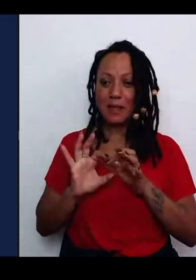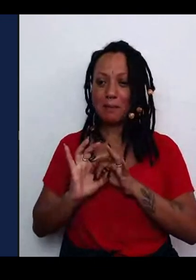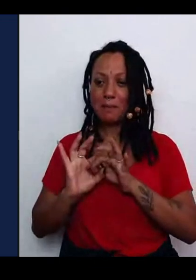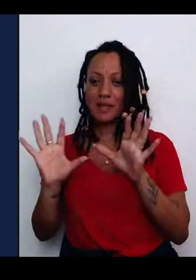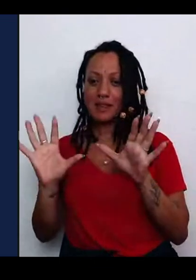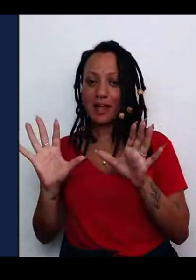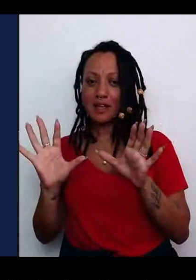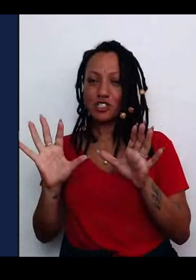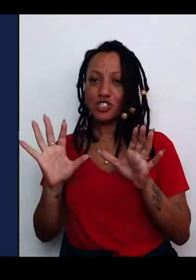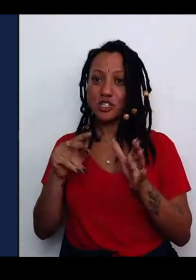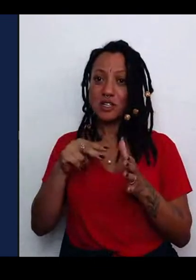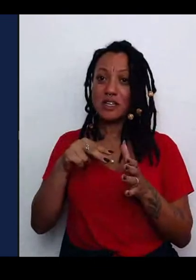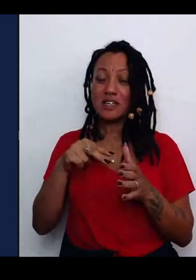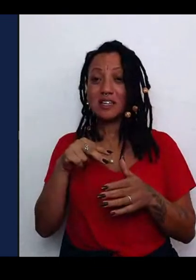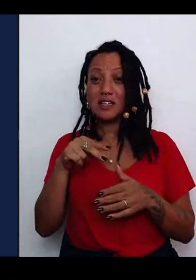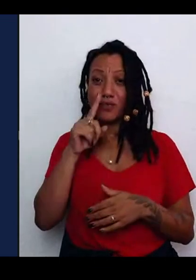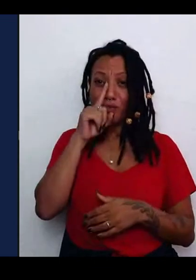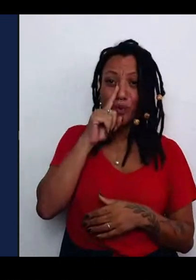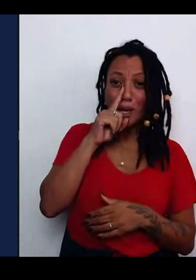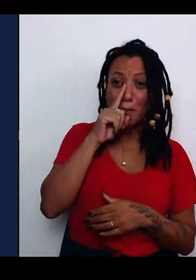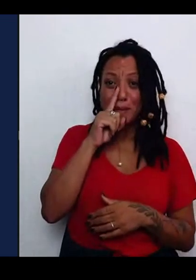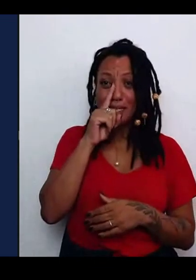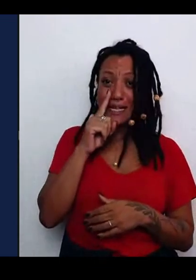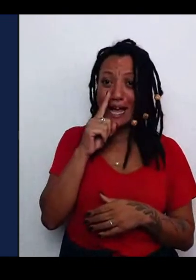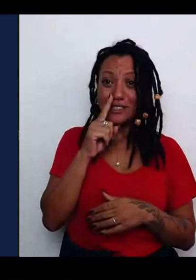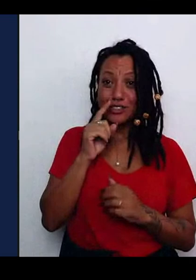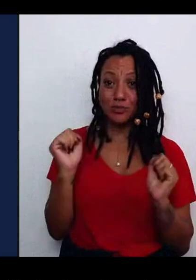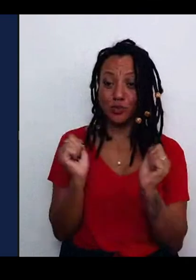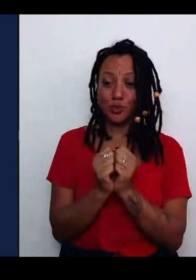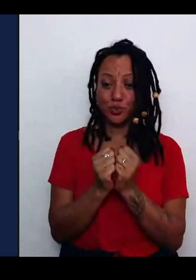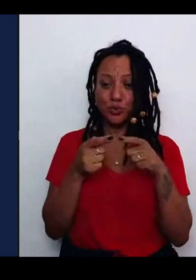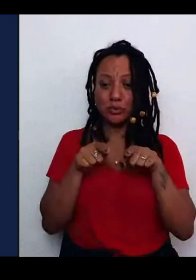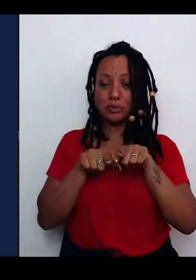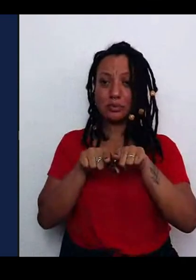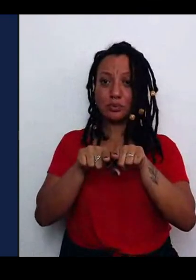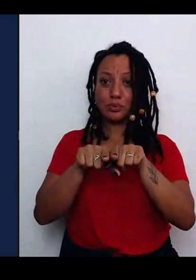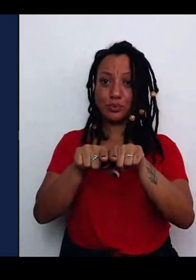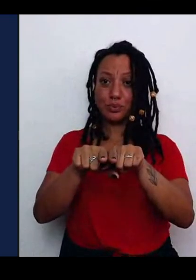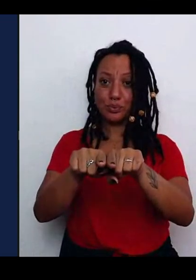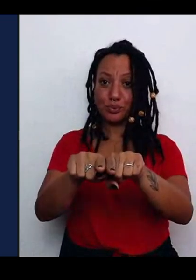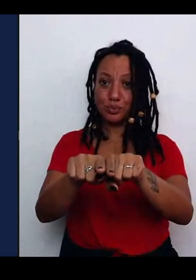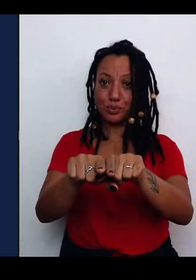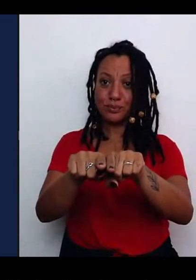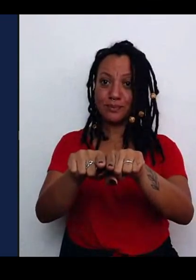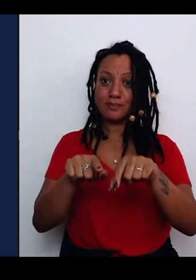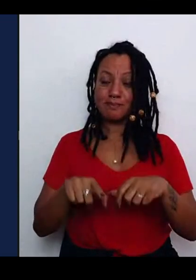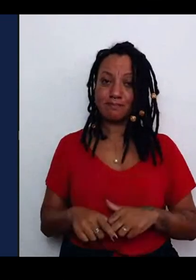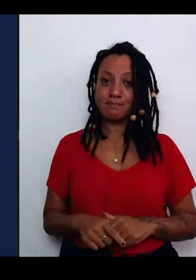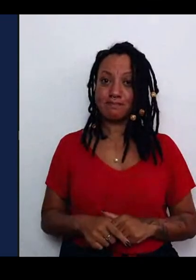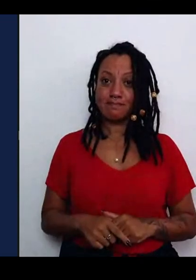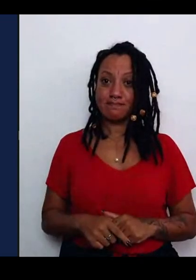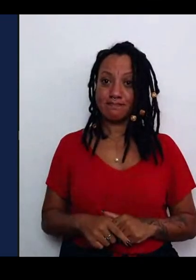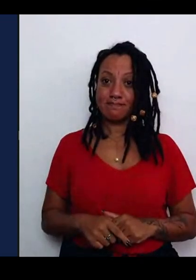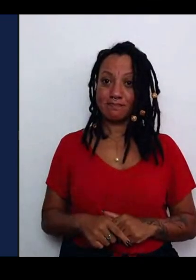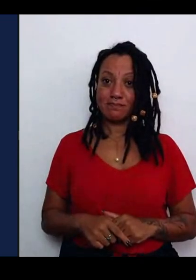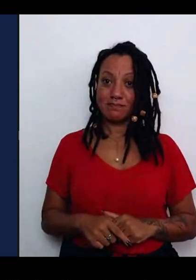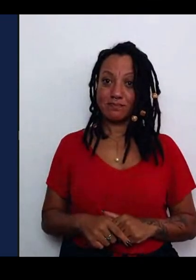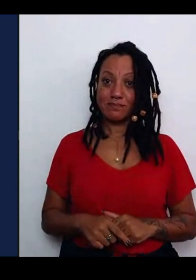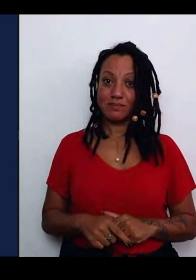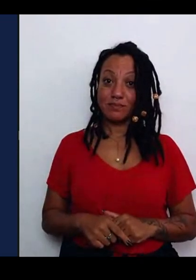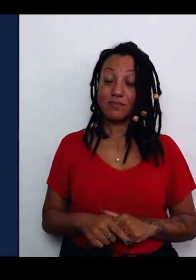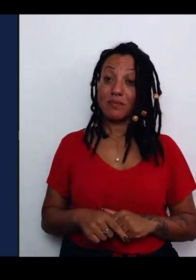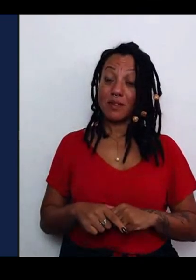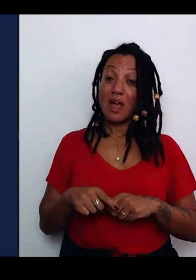poor claw and Claw while healing and tameness also come to come together now because we see moments of medical alleviation